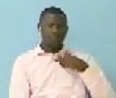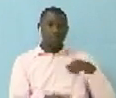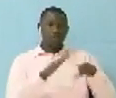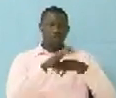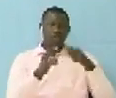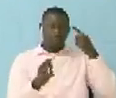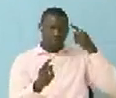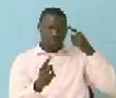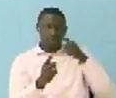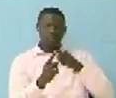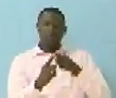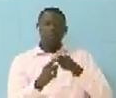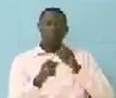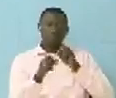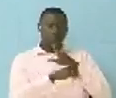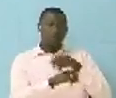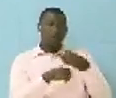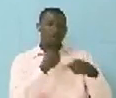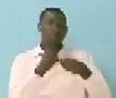That is correct.